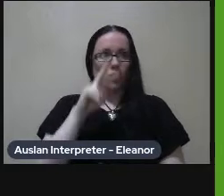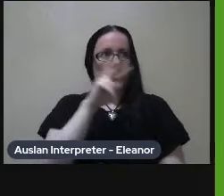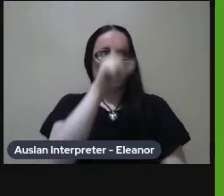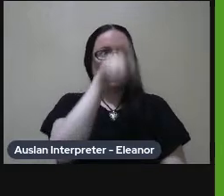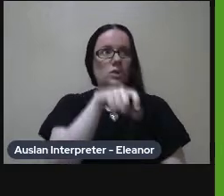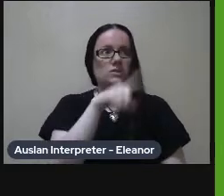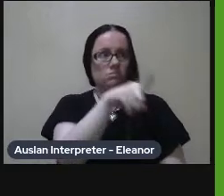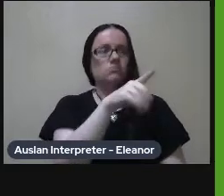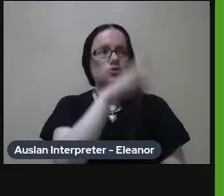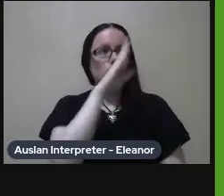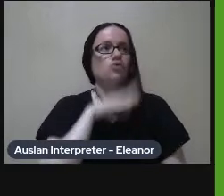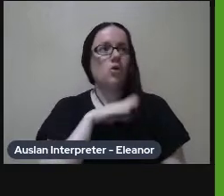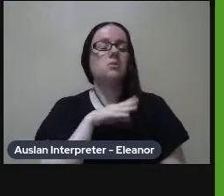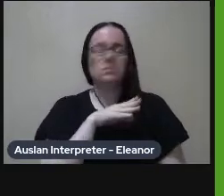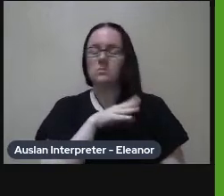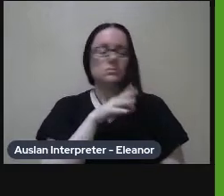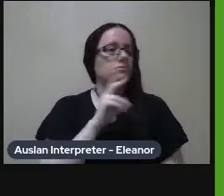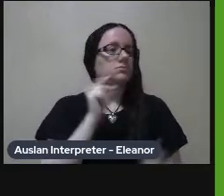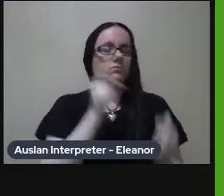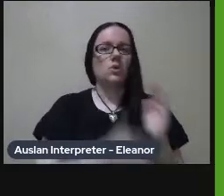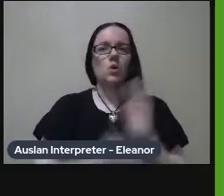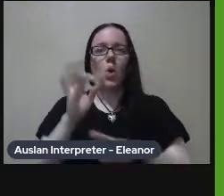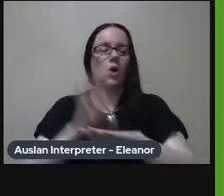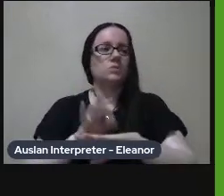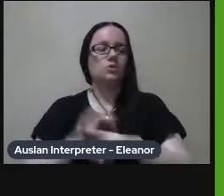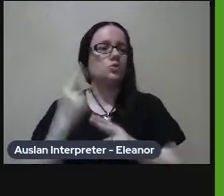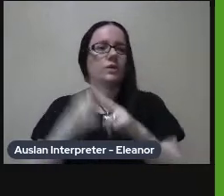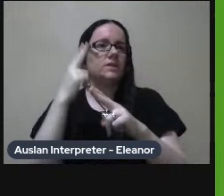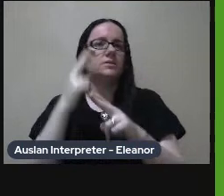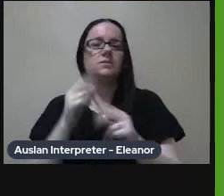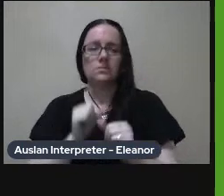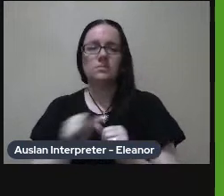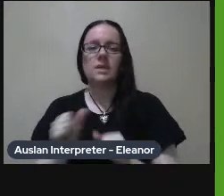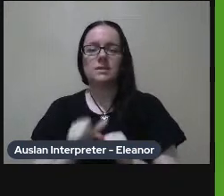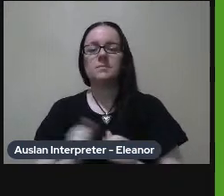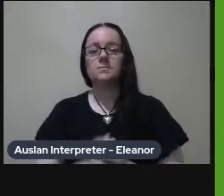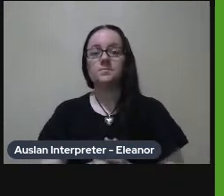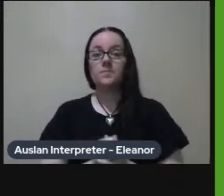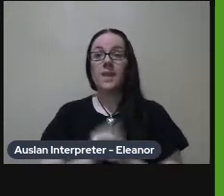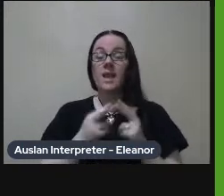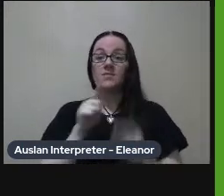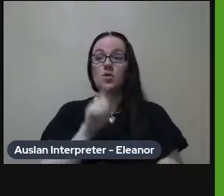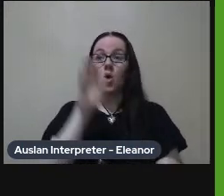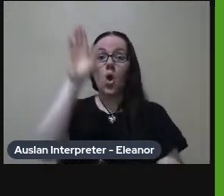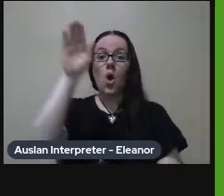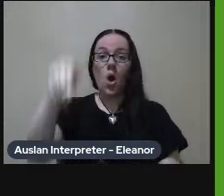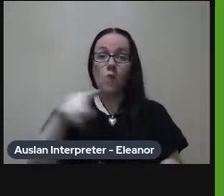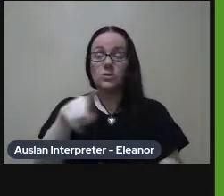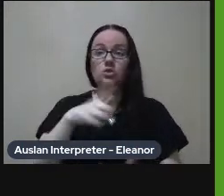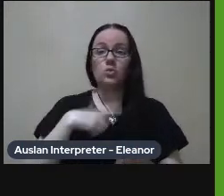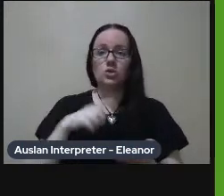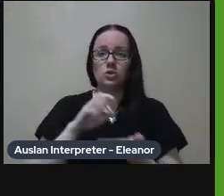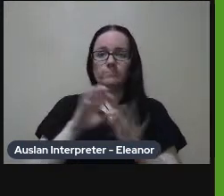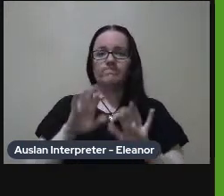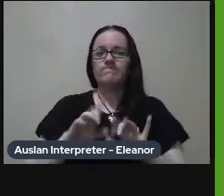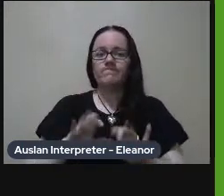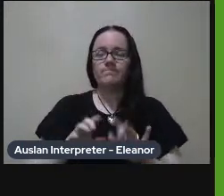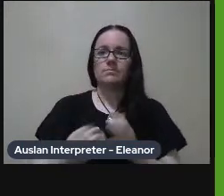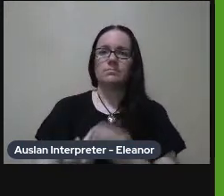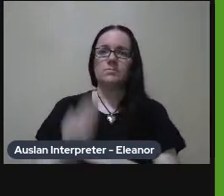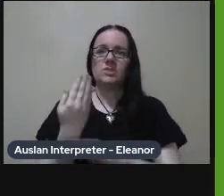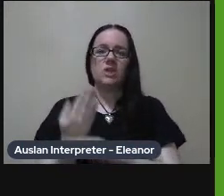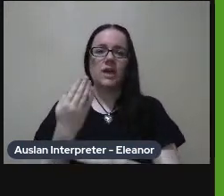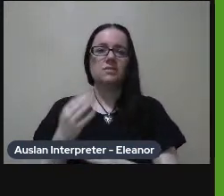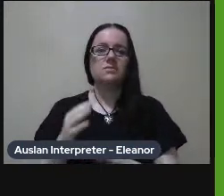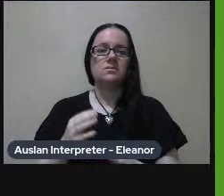better. So just so we get a bit of crowd participation, and if you're at home and you'd like to write into the comments on